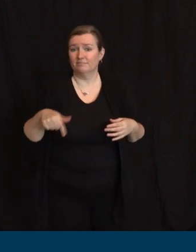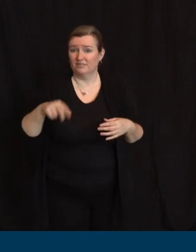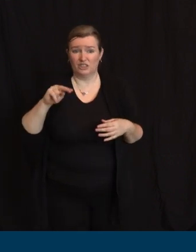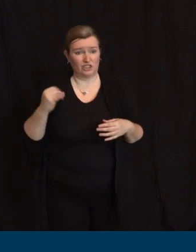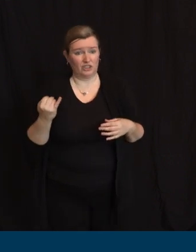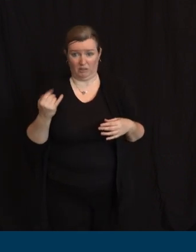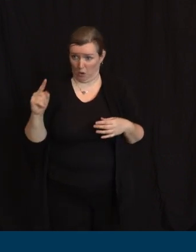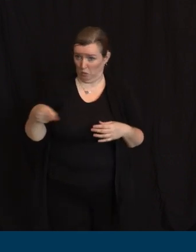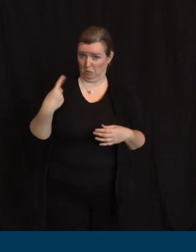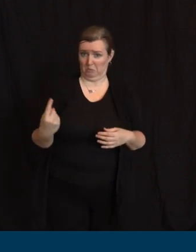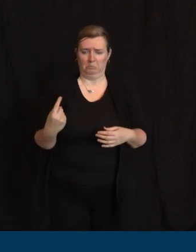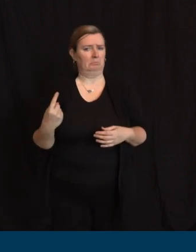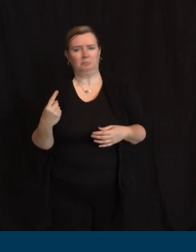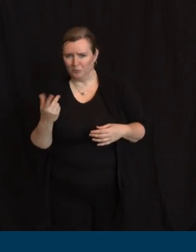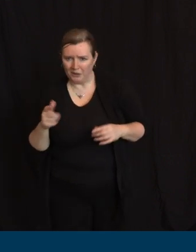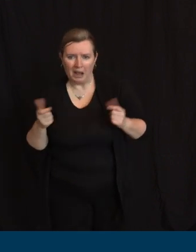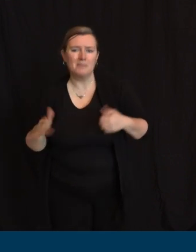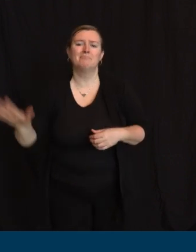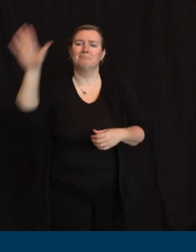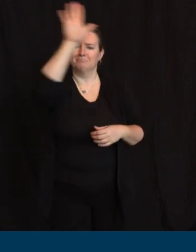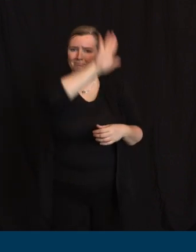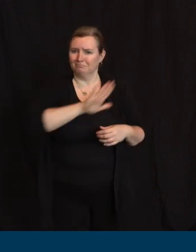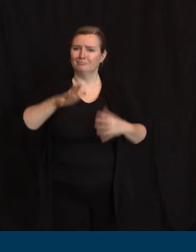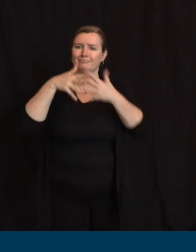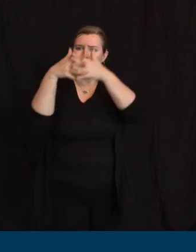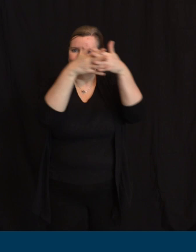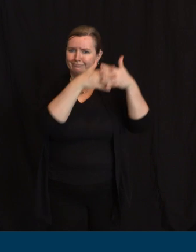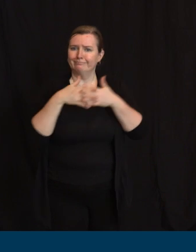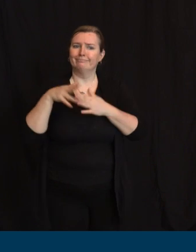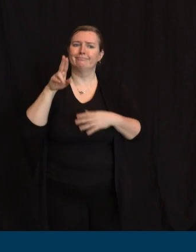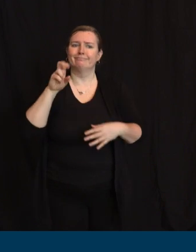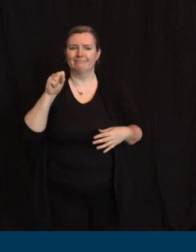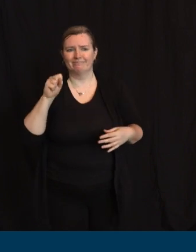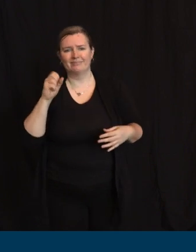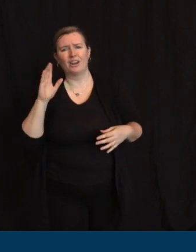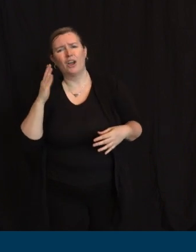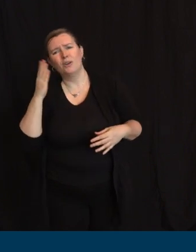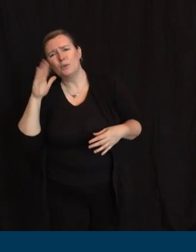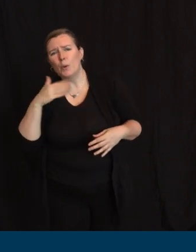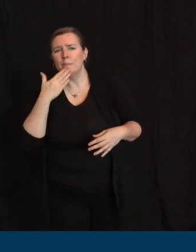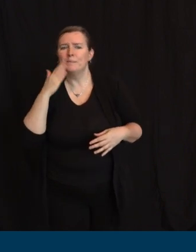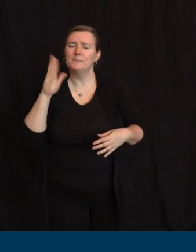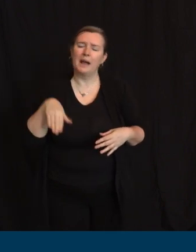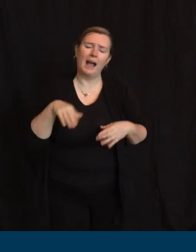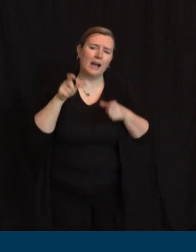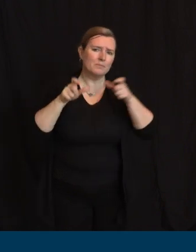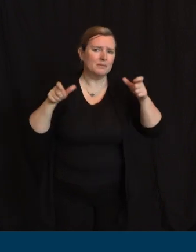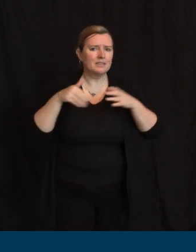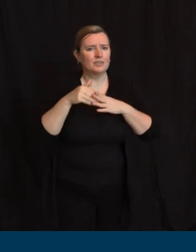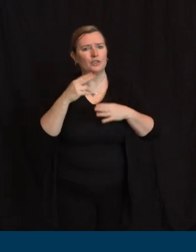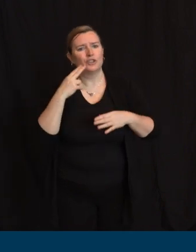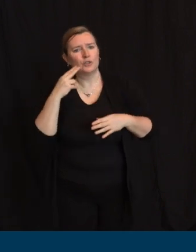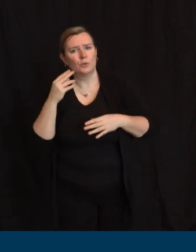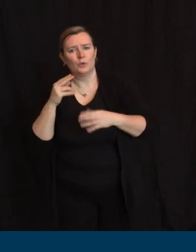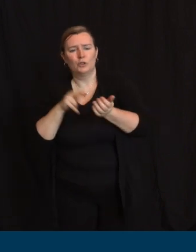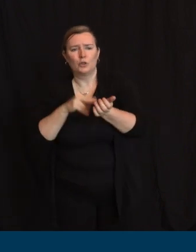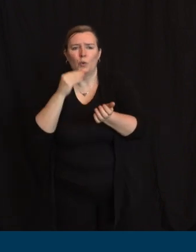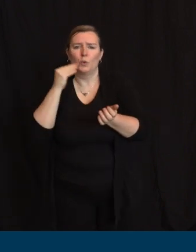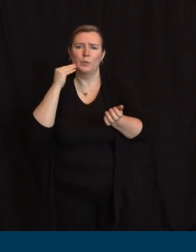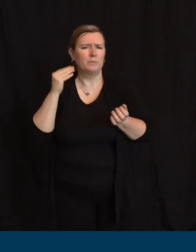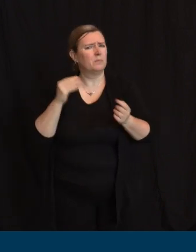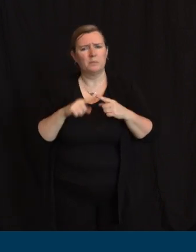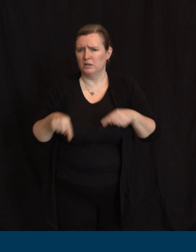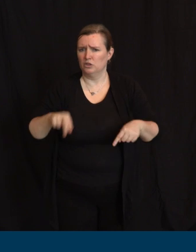national in scope. We know that there are bad actors in the industry across the country, but New Jersey can